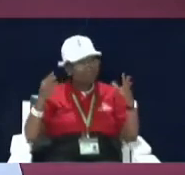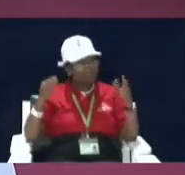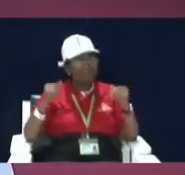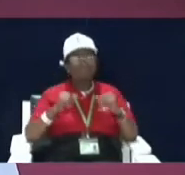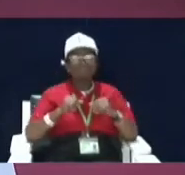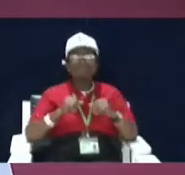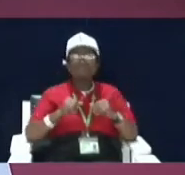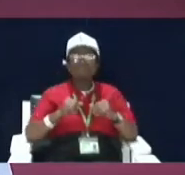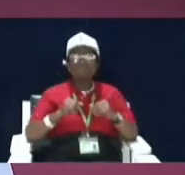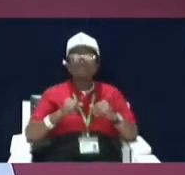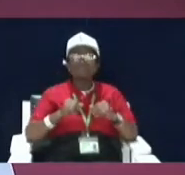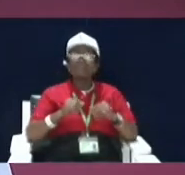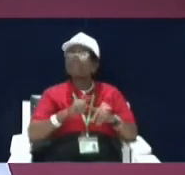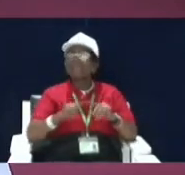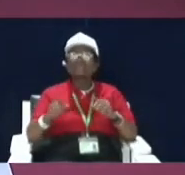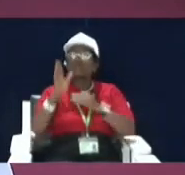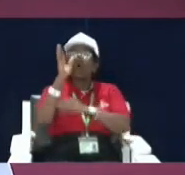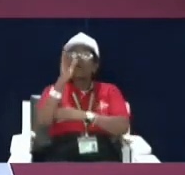But God didn't stop there.